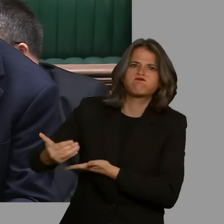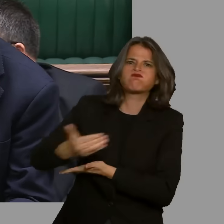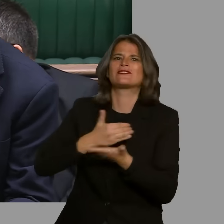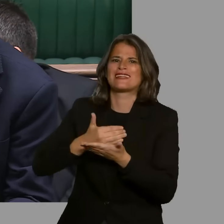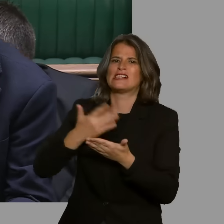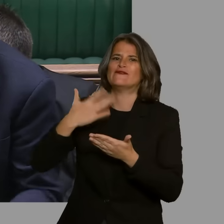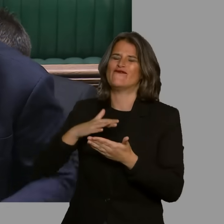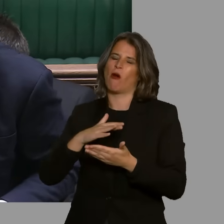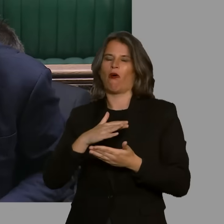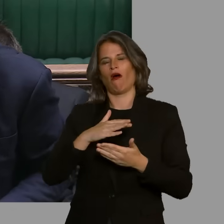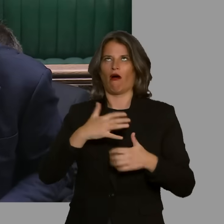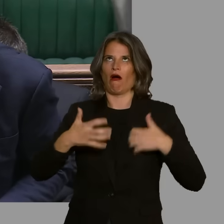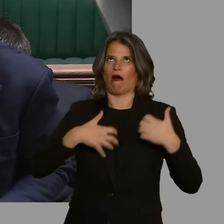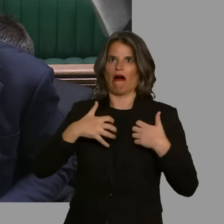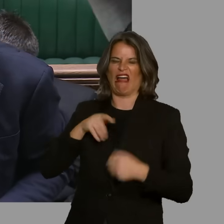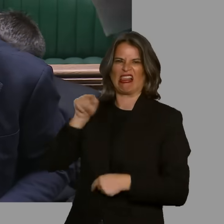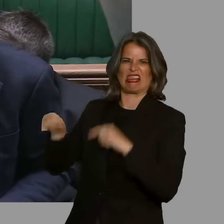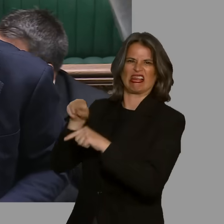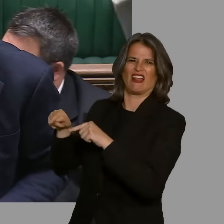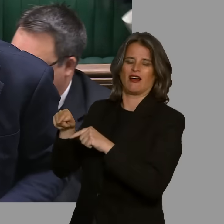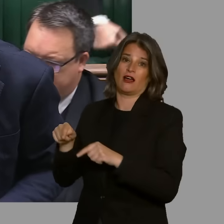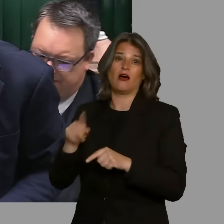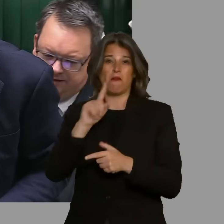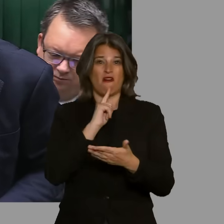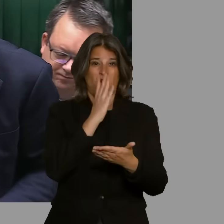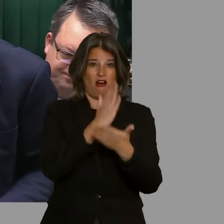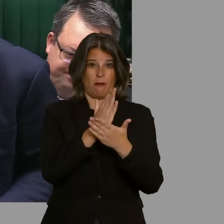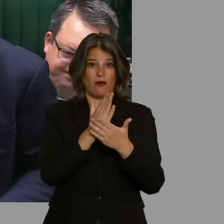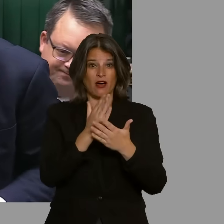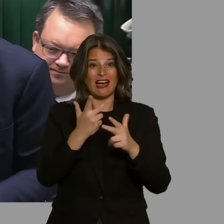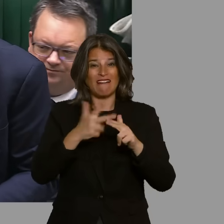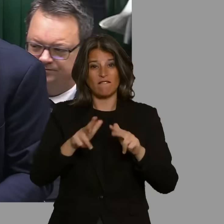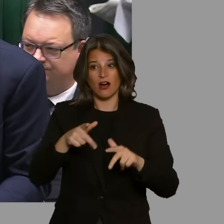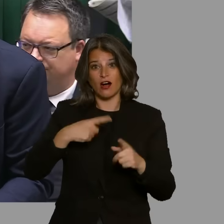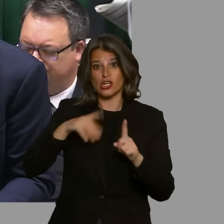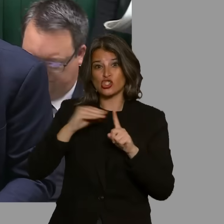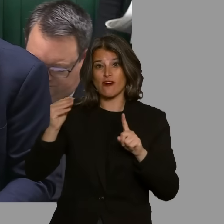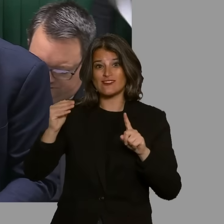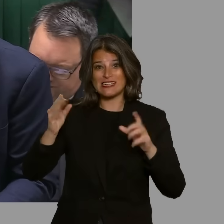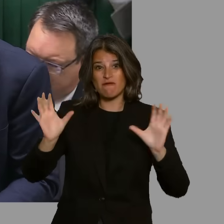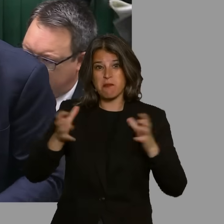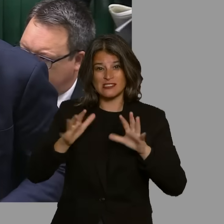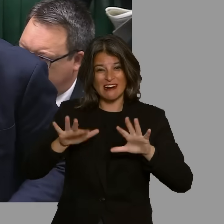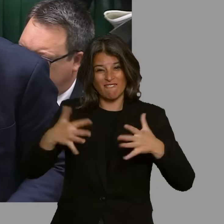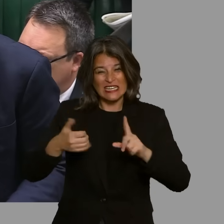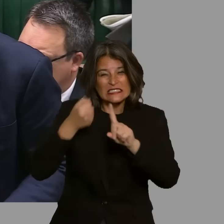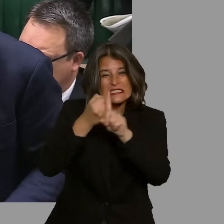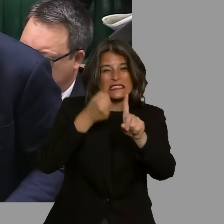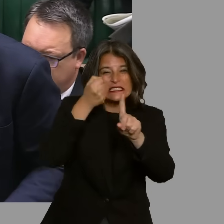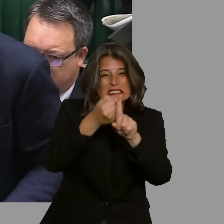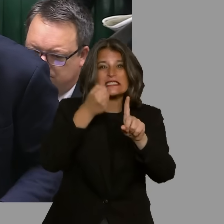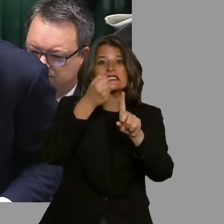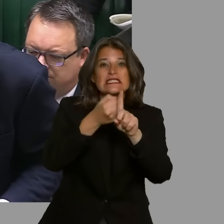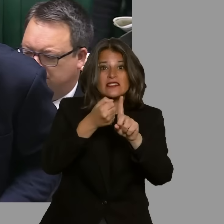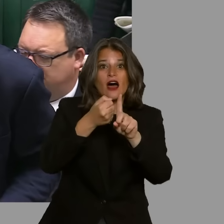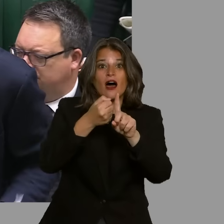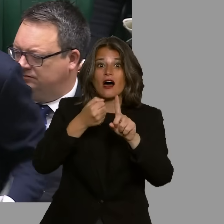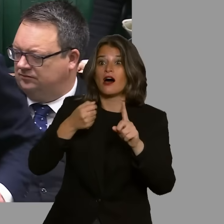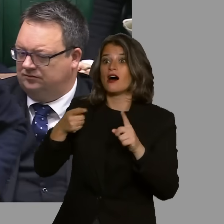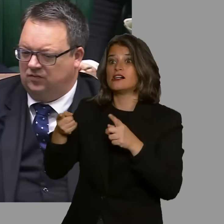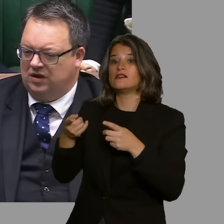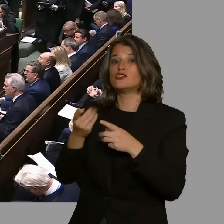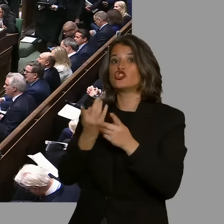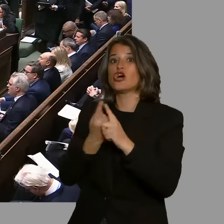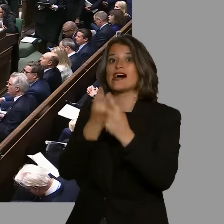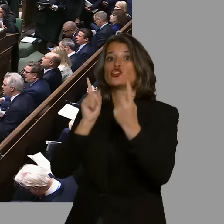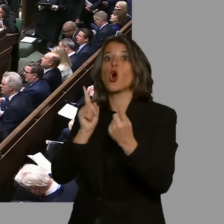which may now well have saved the taxpayer hundreds of millions of pounds, Labour would have stuck to their plan and allowed Mr. Adams and his comrades to sue